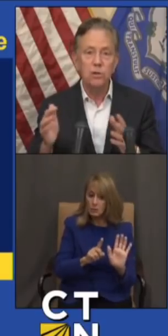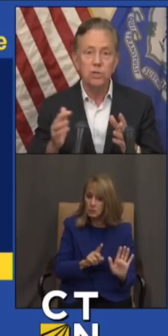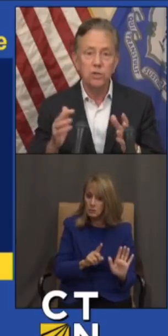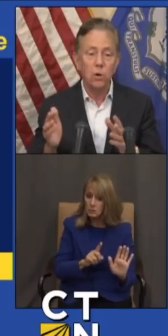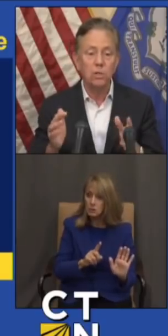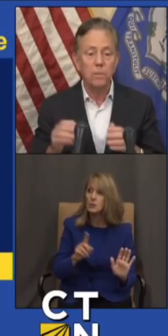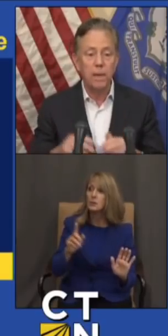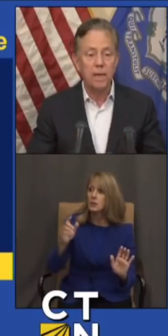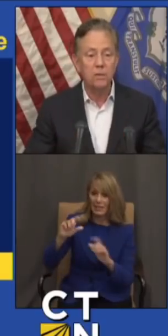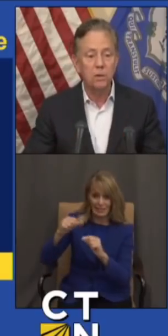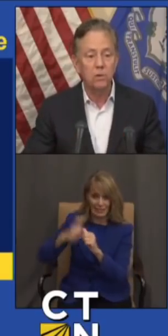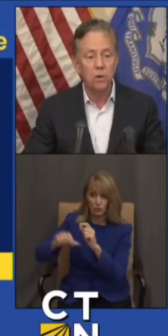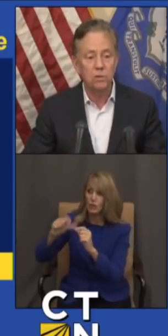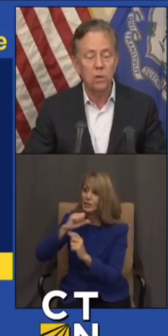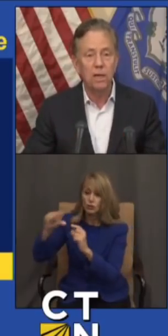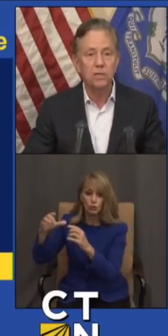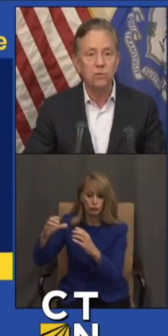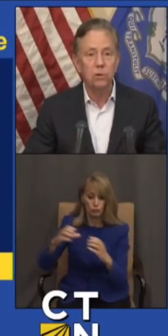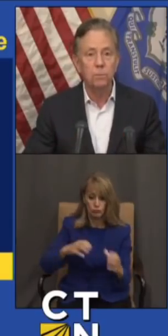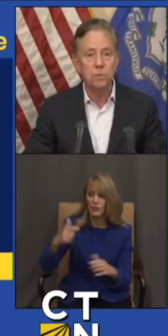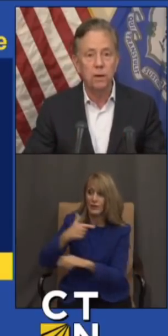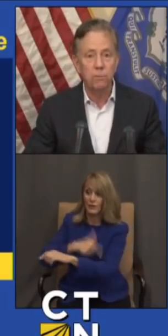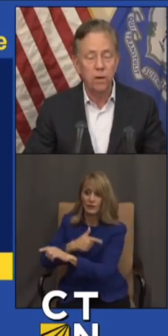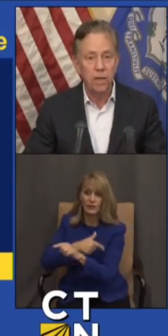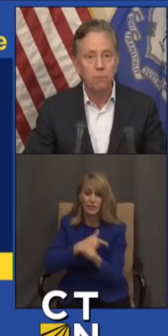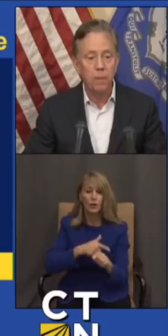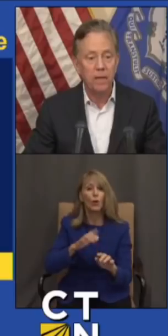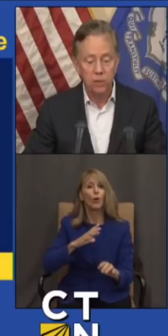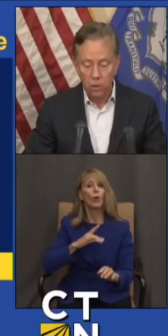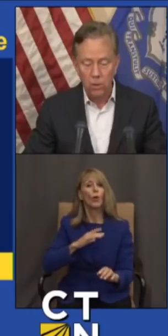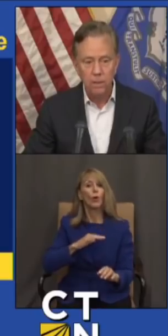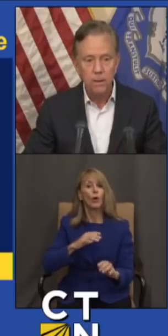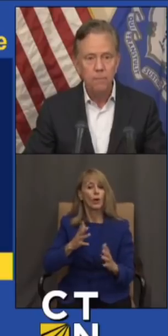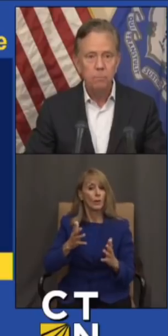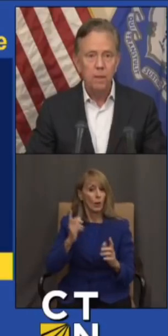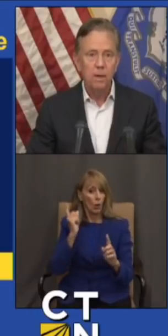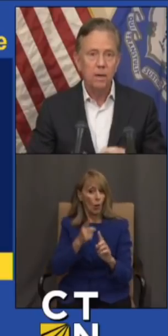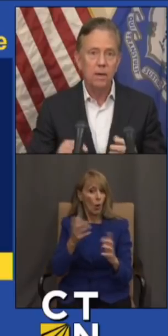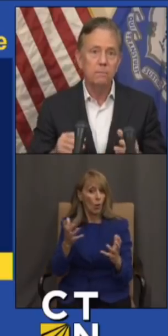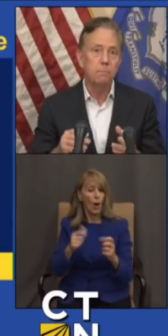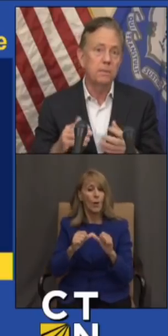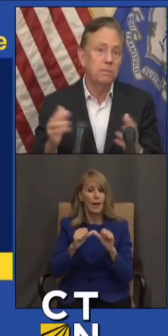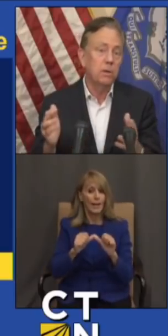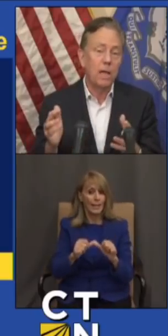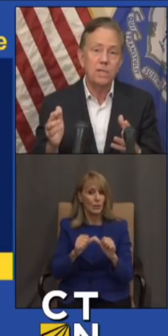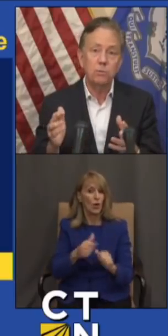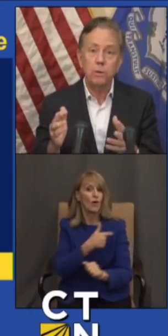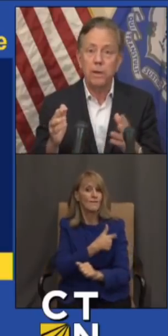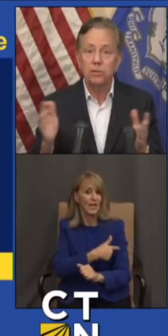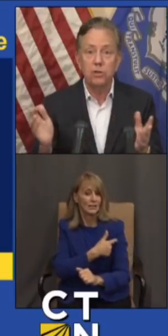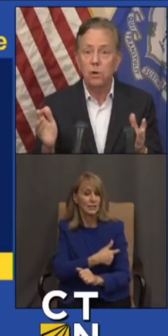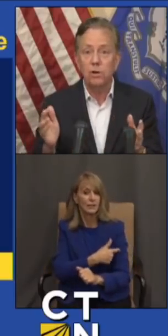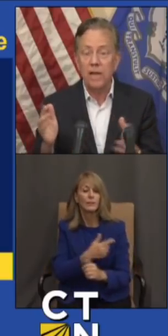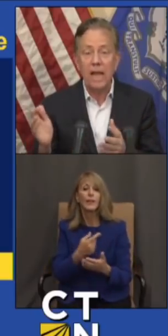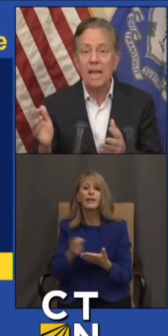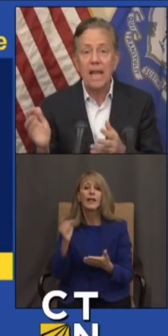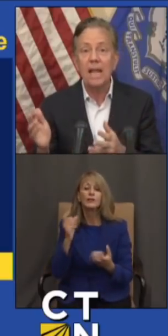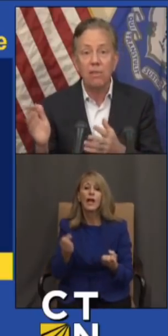continued strong demand across all age groups. I want to keep that going. But, last week we